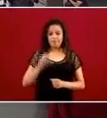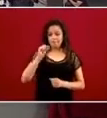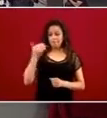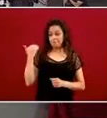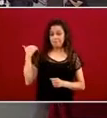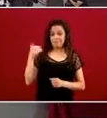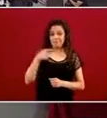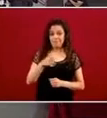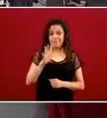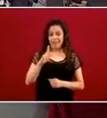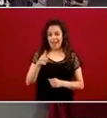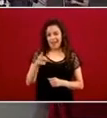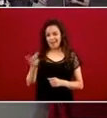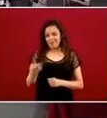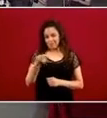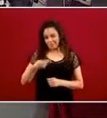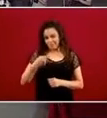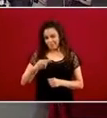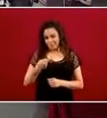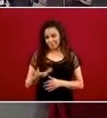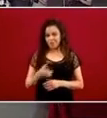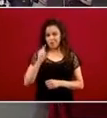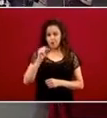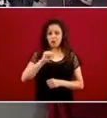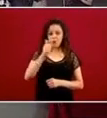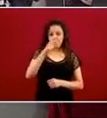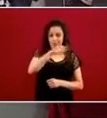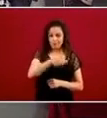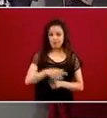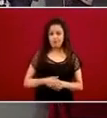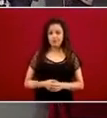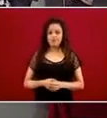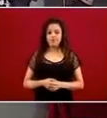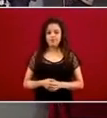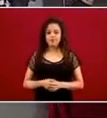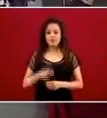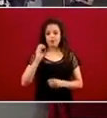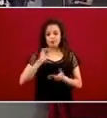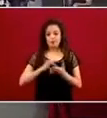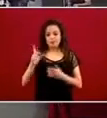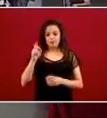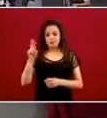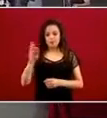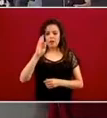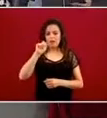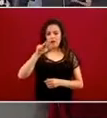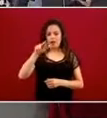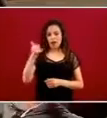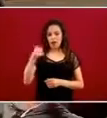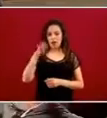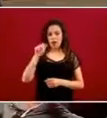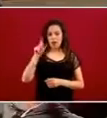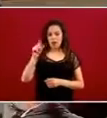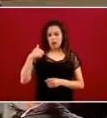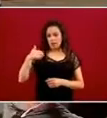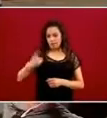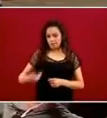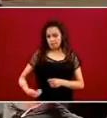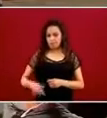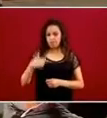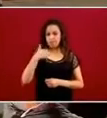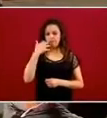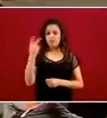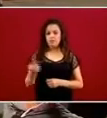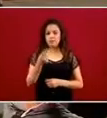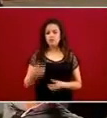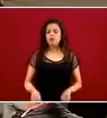You have asked recently and you haven't, so let's give you the floor. Thank you very much, doctor. So I